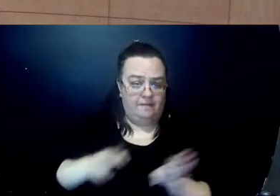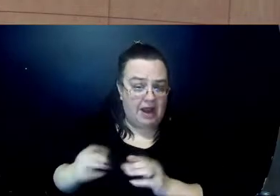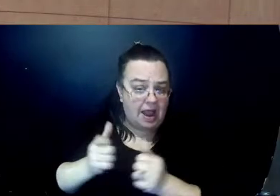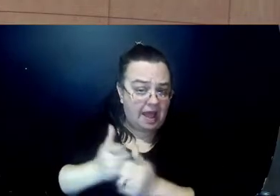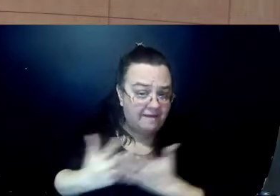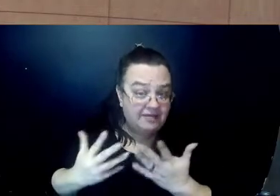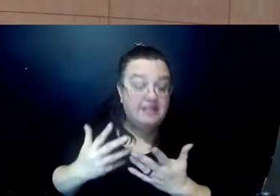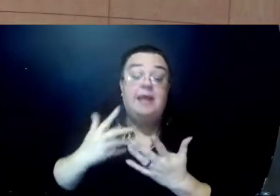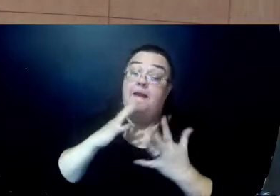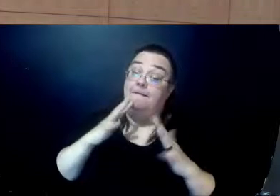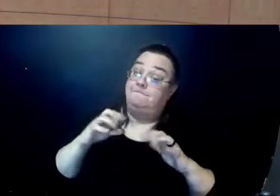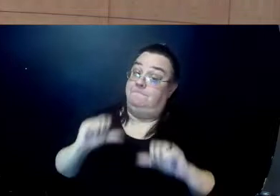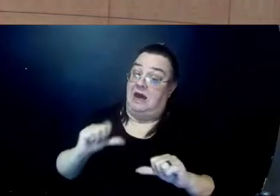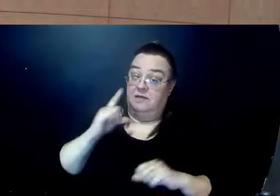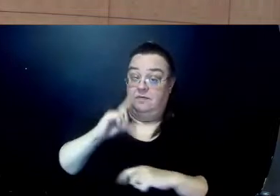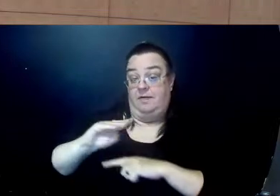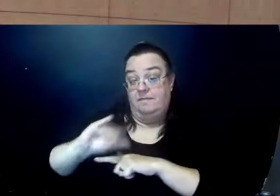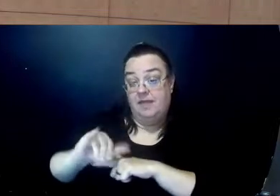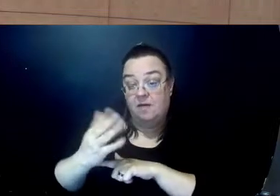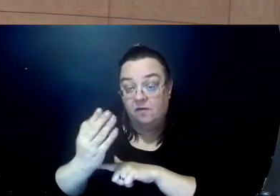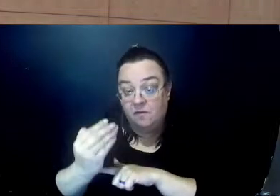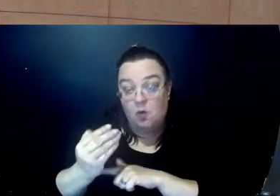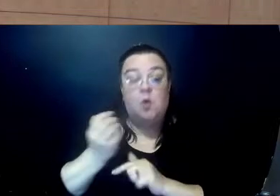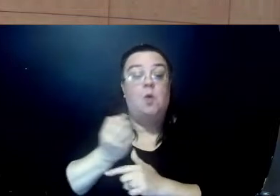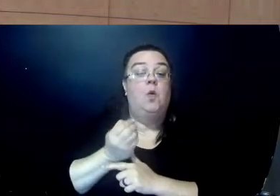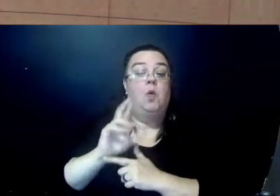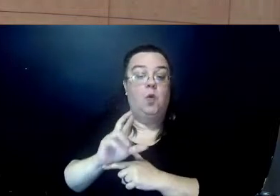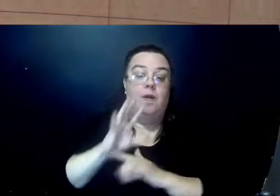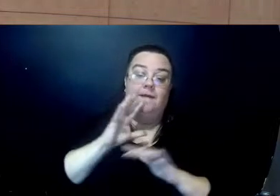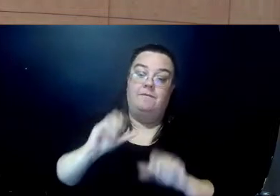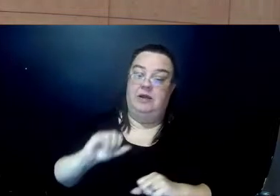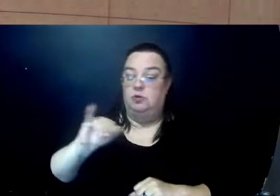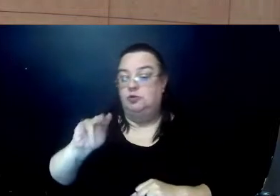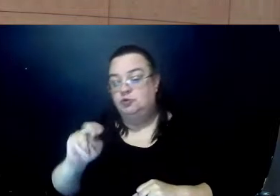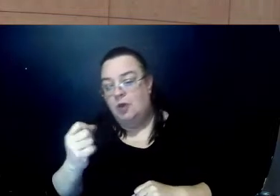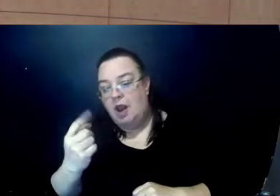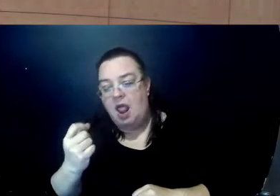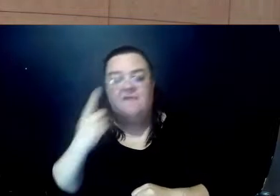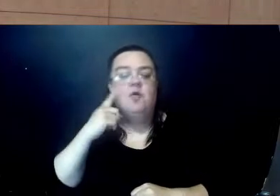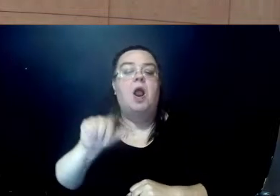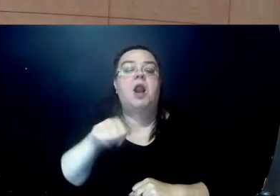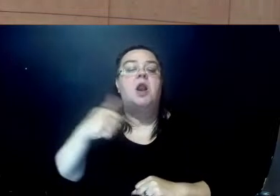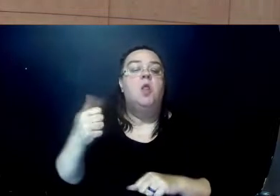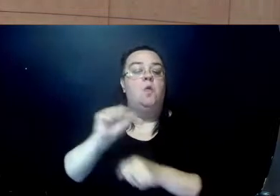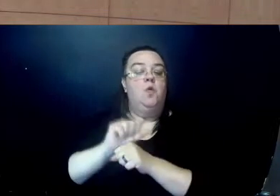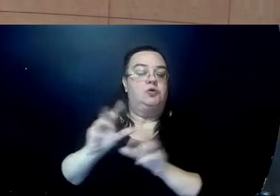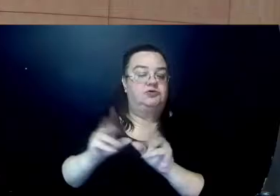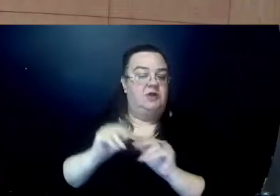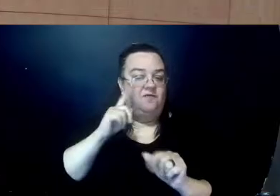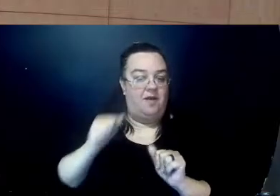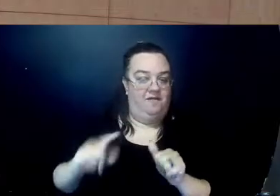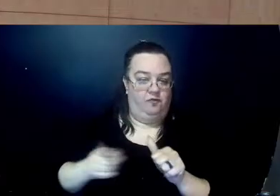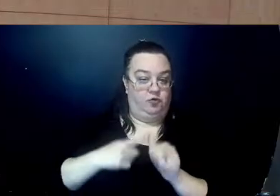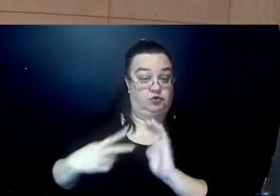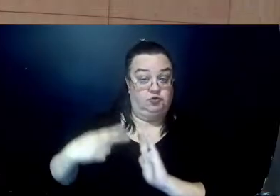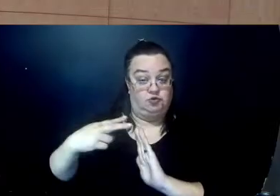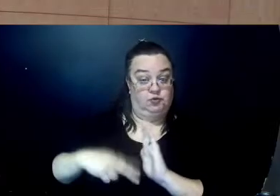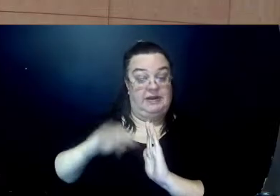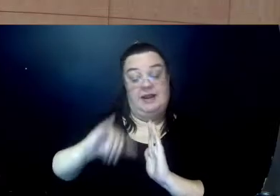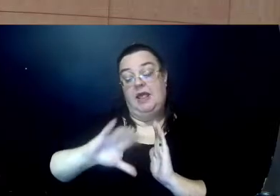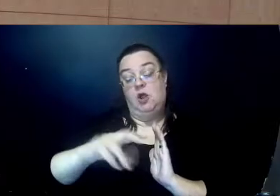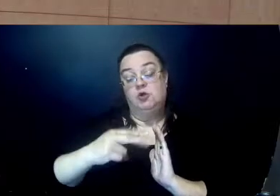for May 14th, or possibly June 11th, or some other work session for a first reader of the charter